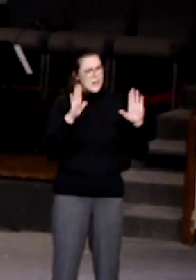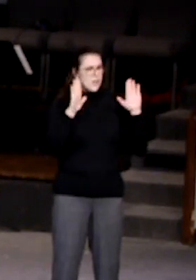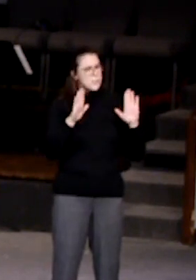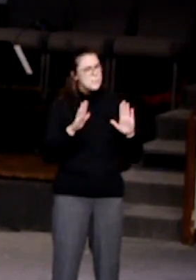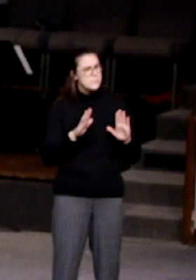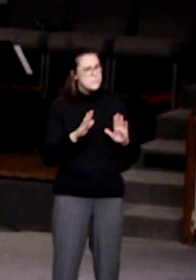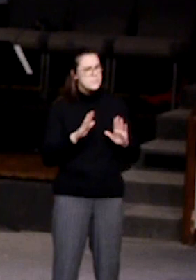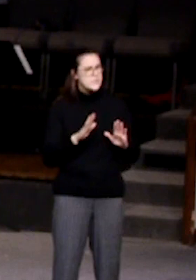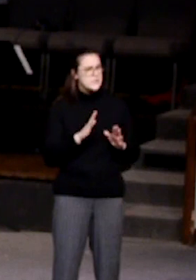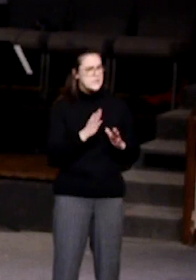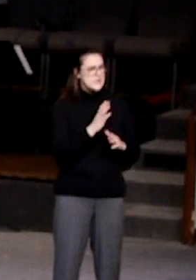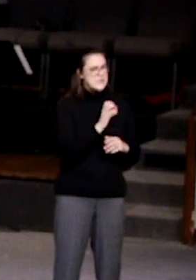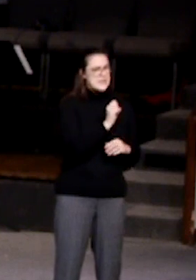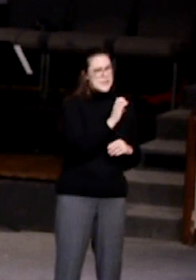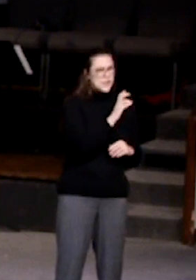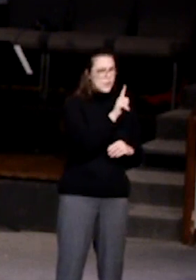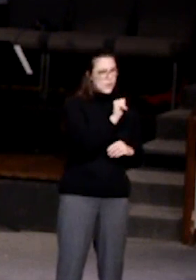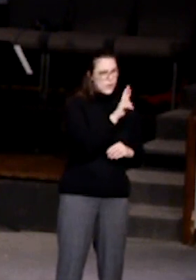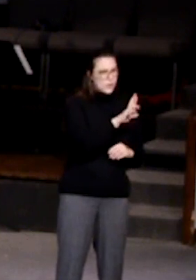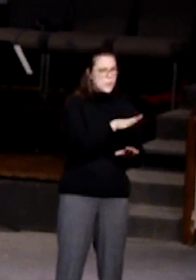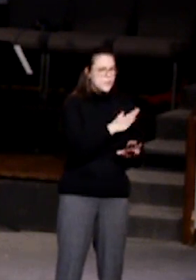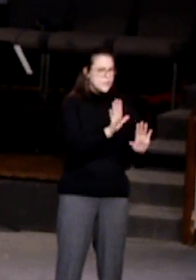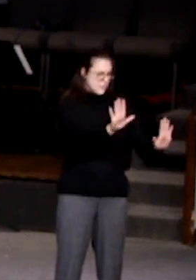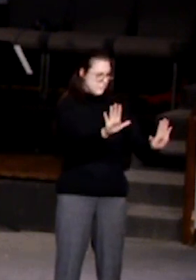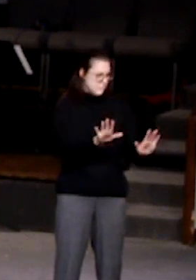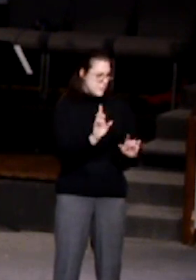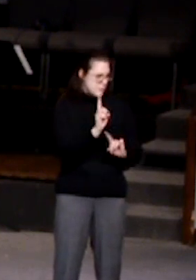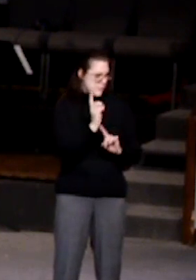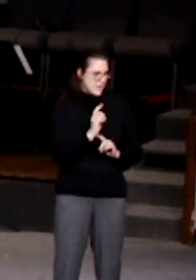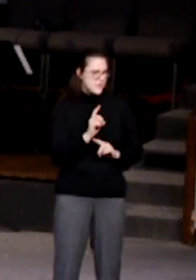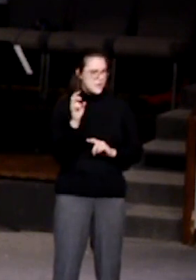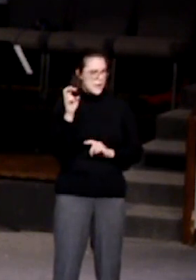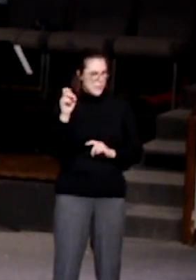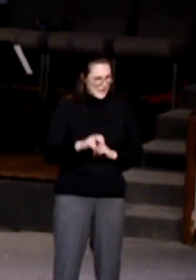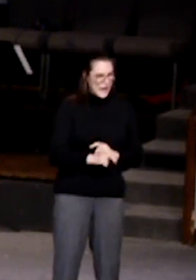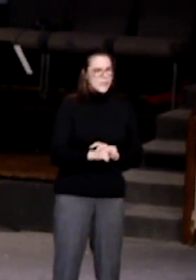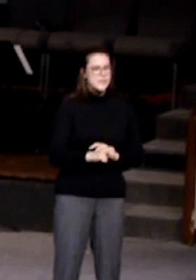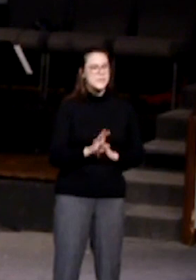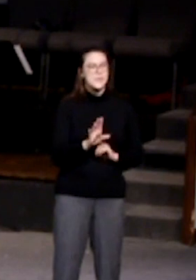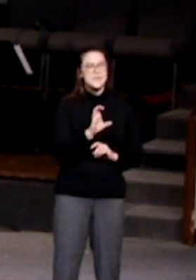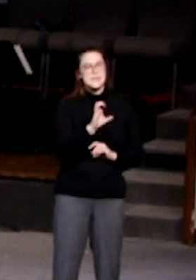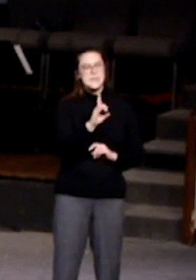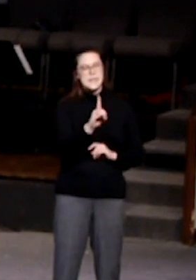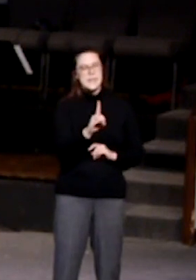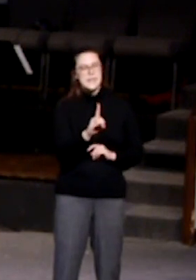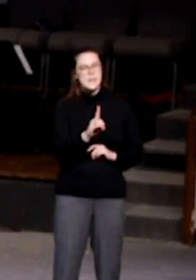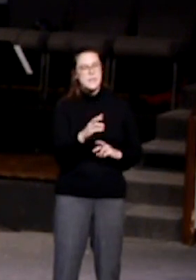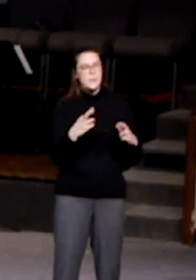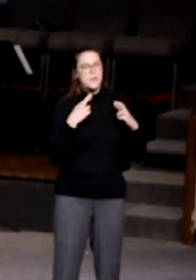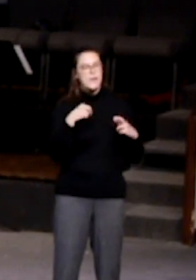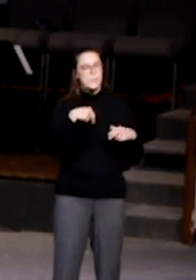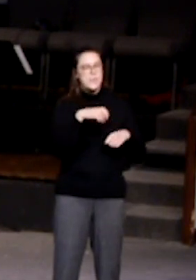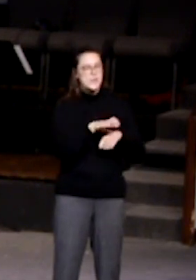music." And she got this big smile on her face, and she said, "Just a minute." She came back down. She said, "Here's a CD that when they retired from this